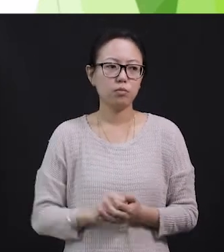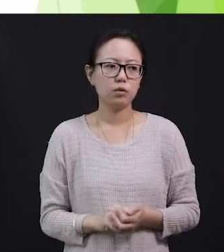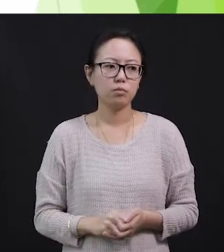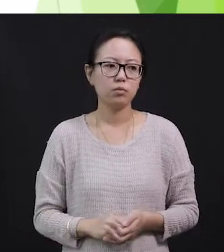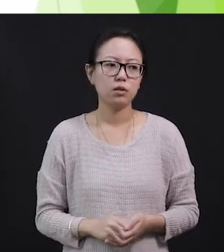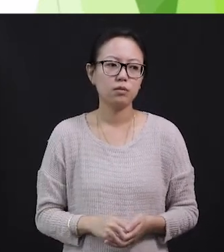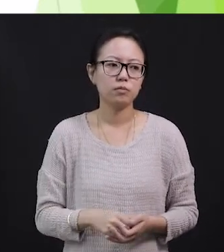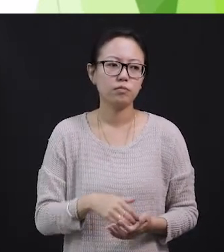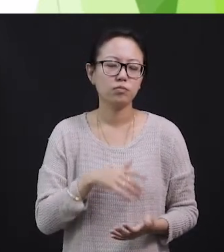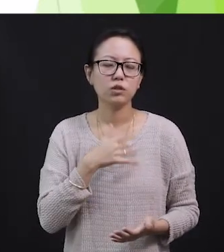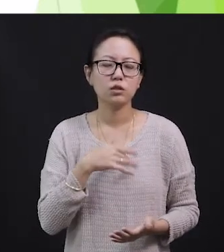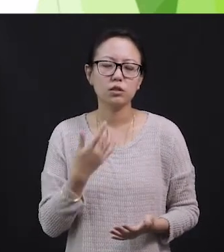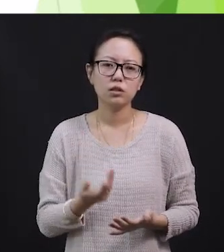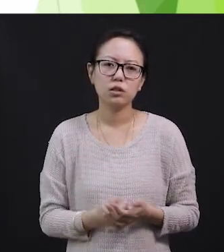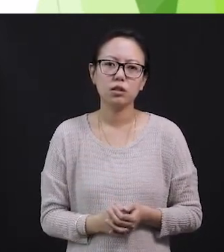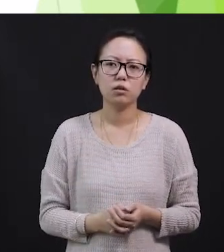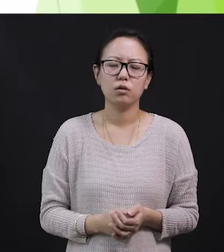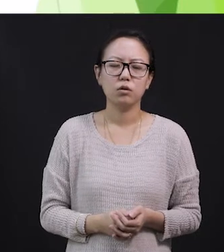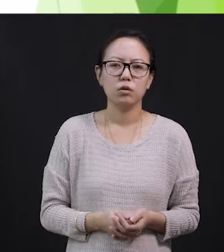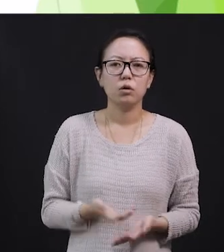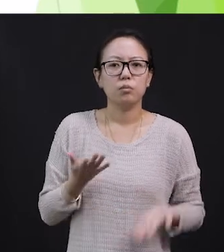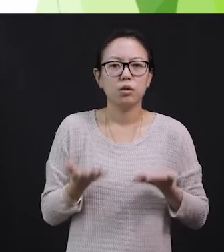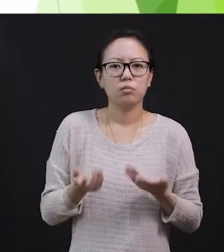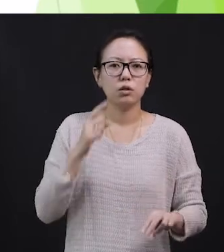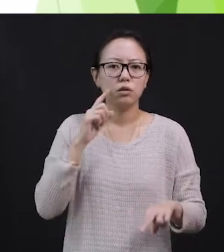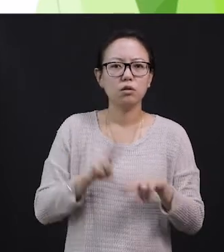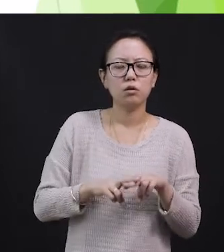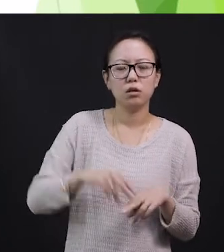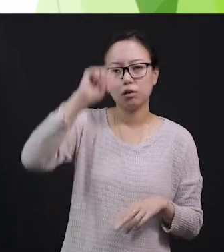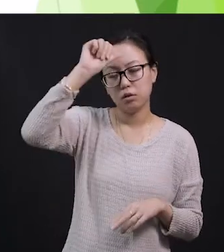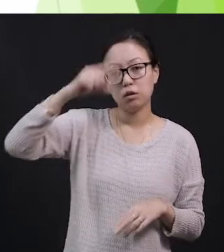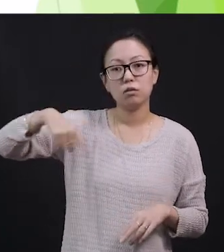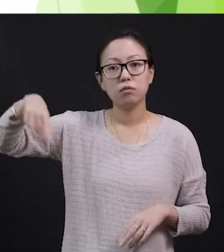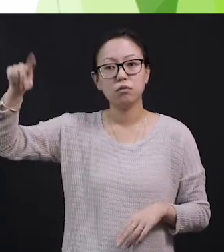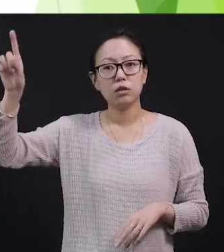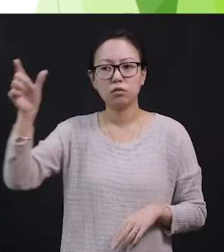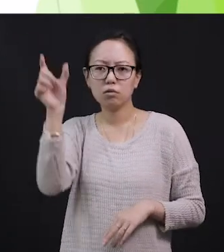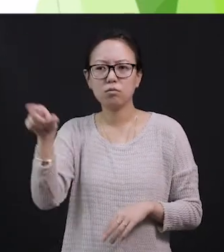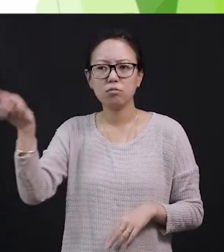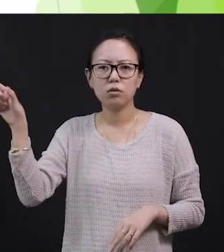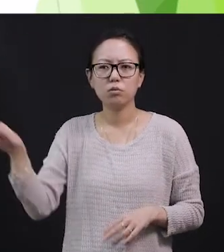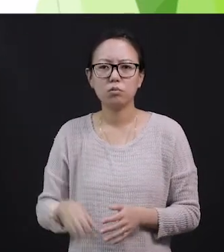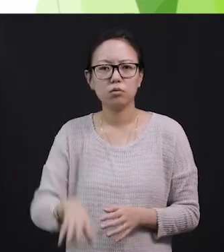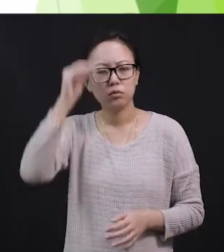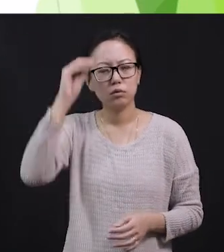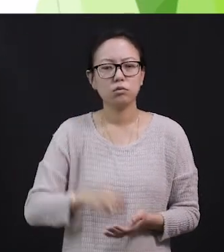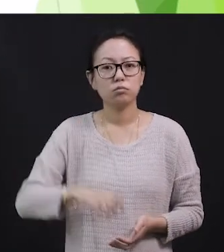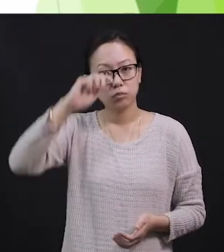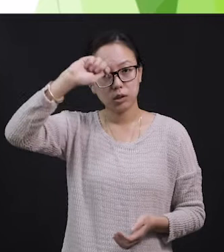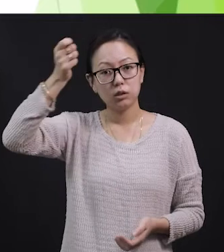interest would become like the British. So what they felt that if Indians became more British, they would be